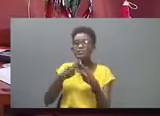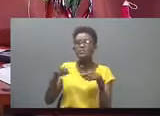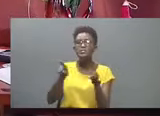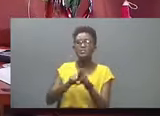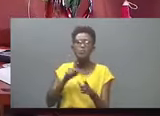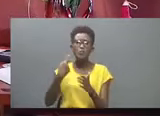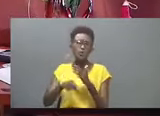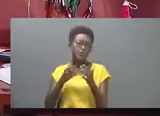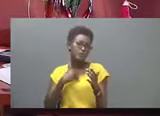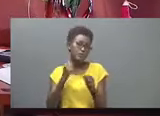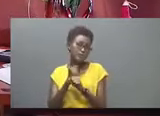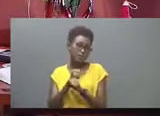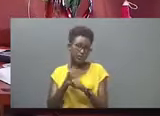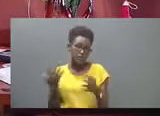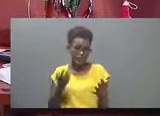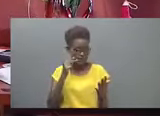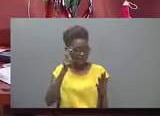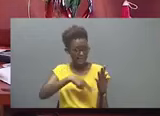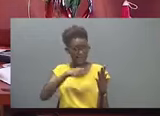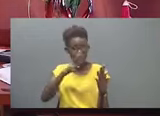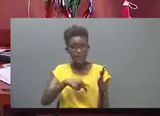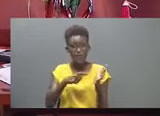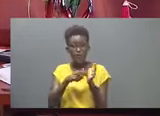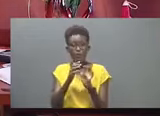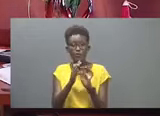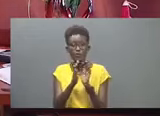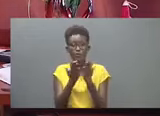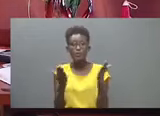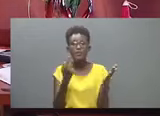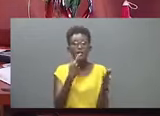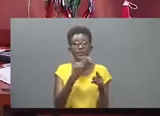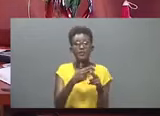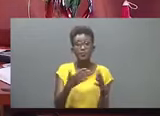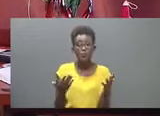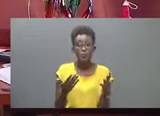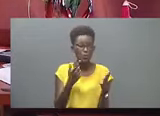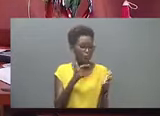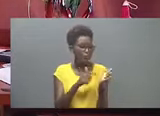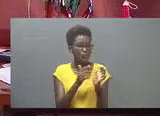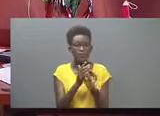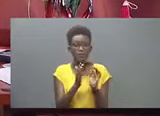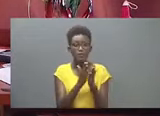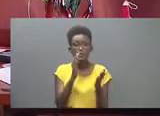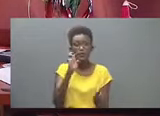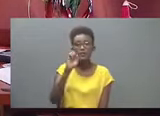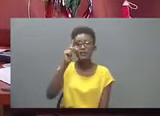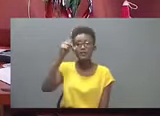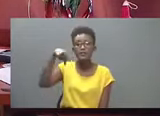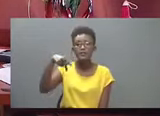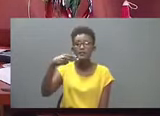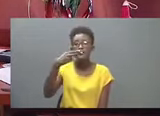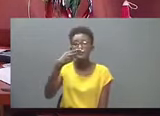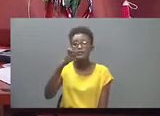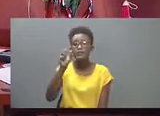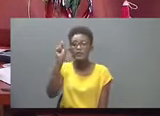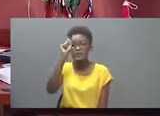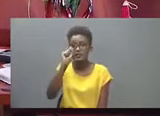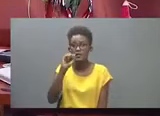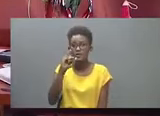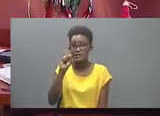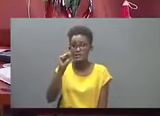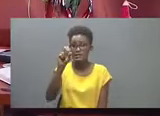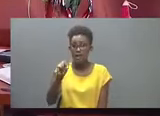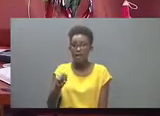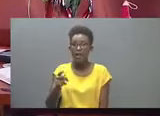of Ephesians chapter 6, which I want us to read again. Twasomye igitabo cy'Efeso igice cya gatandatu. Ephesians chapter 6.